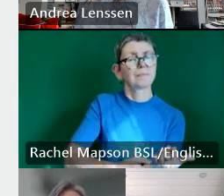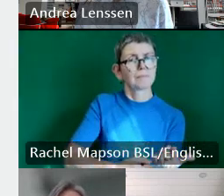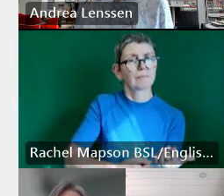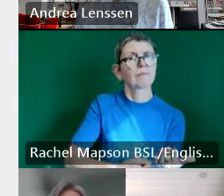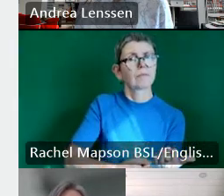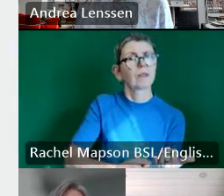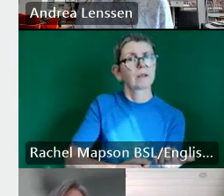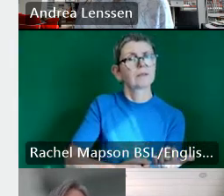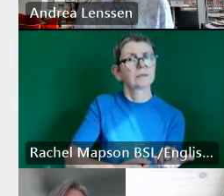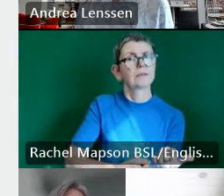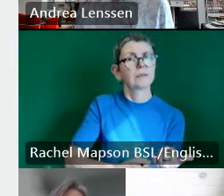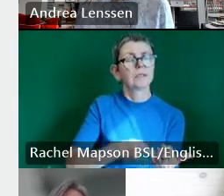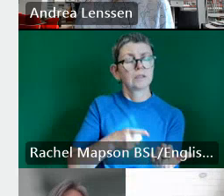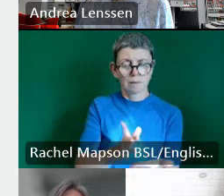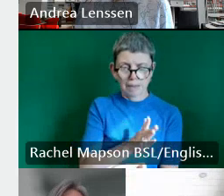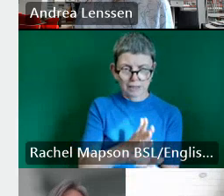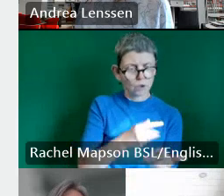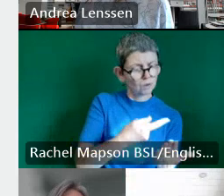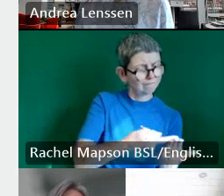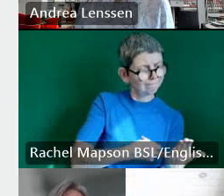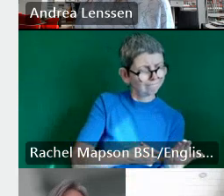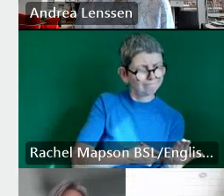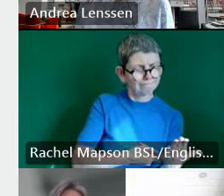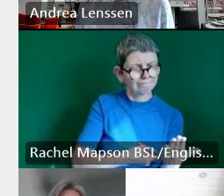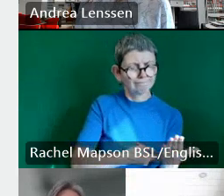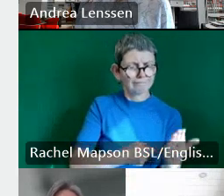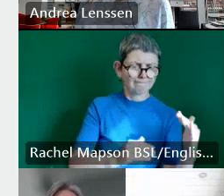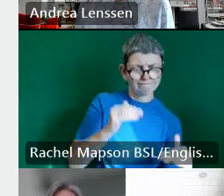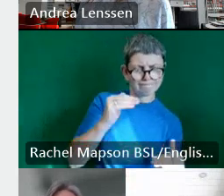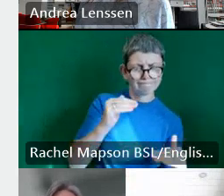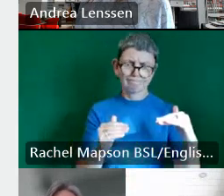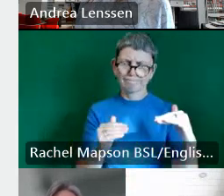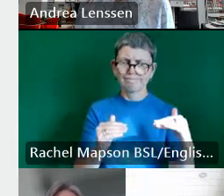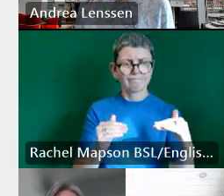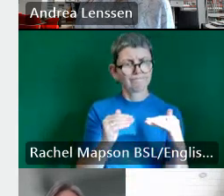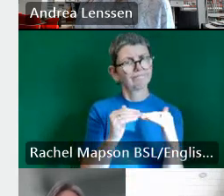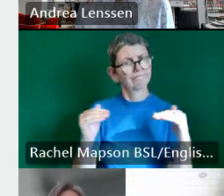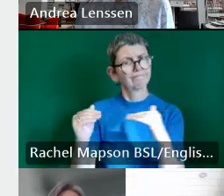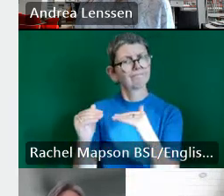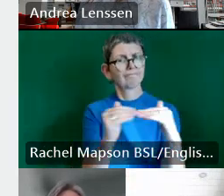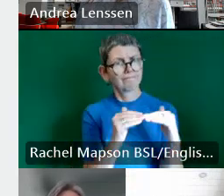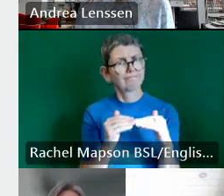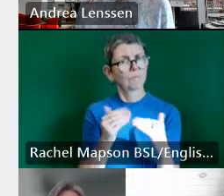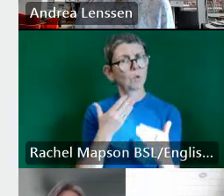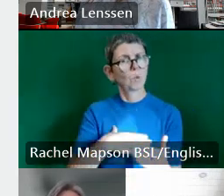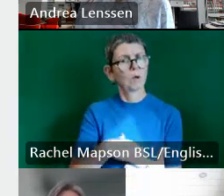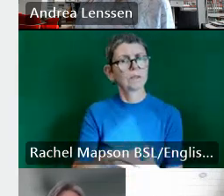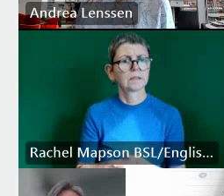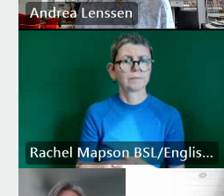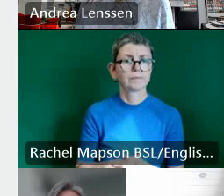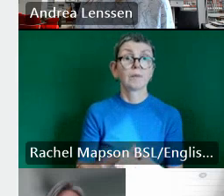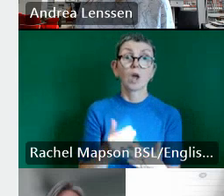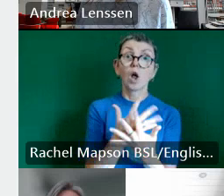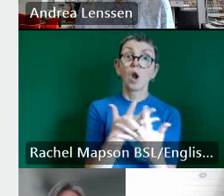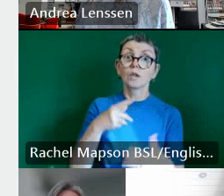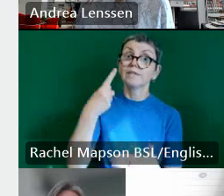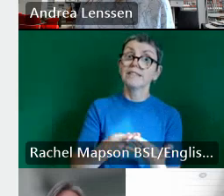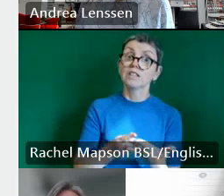that it is equitable and it doesn't disadvantage any group. A lot of decisions that were made throughout the pandemic did